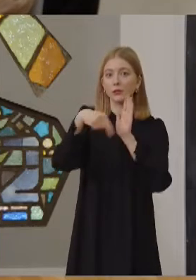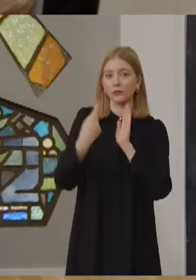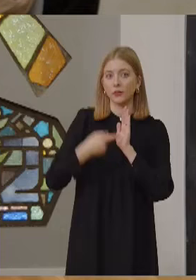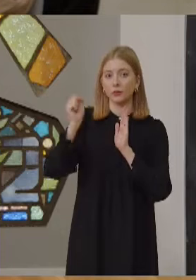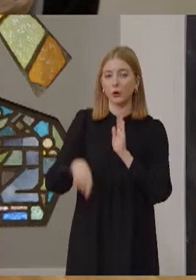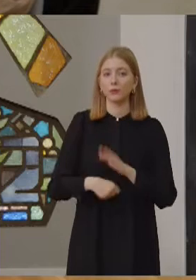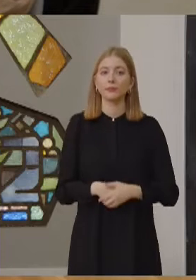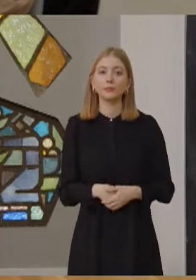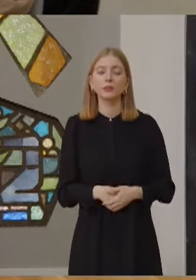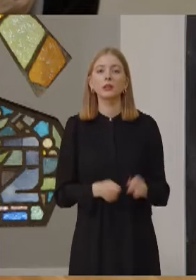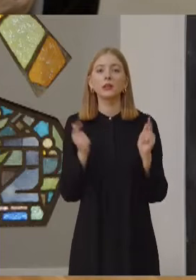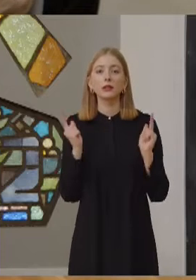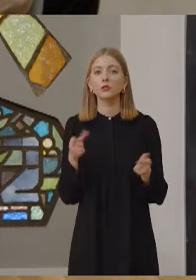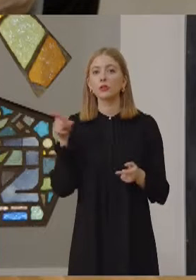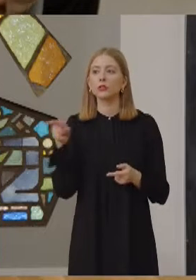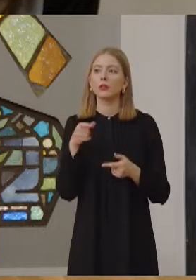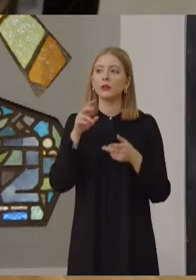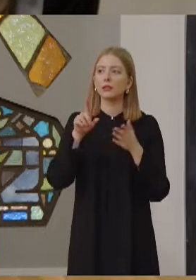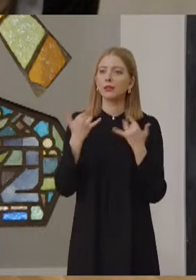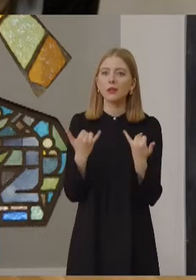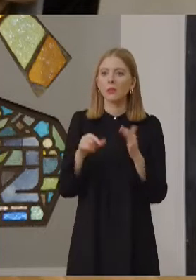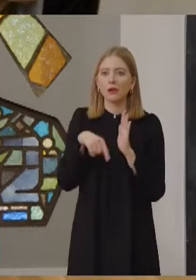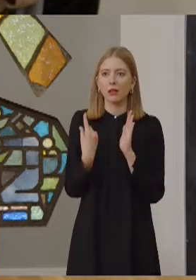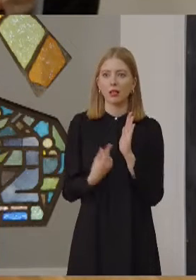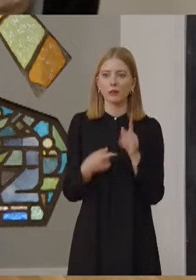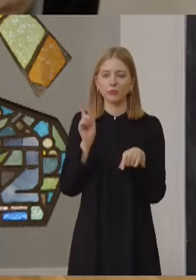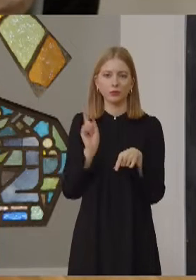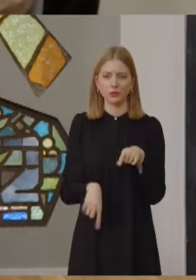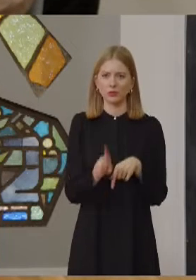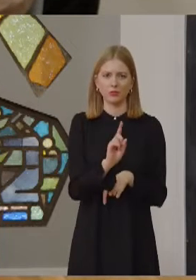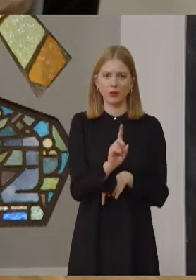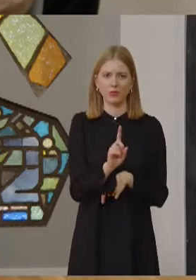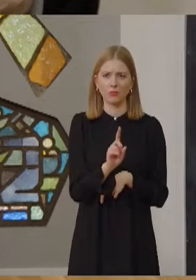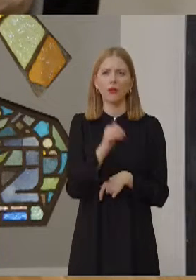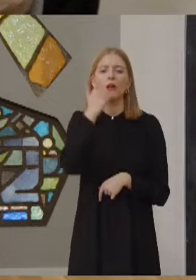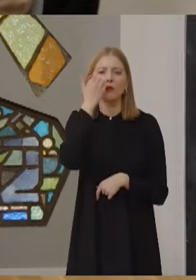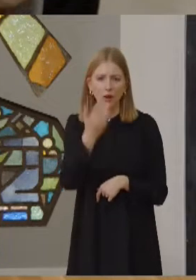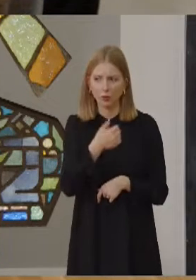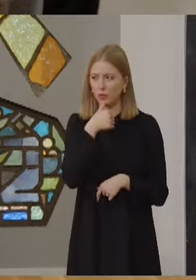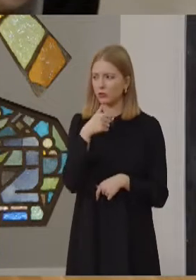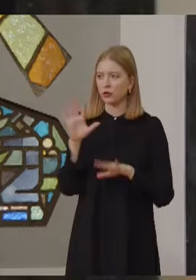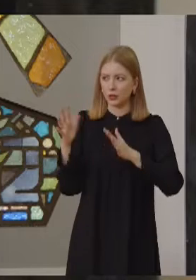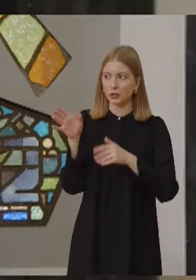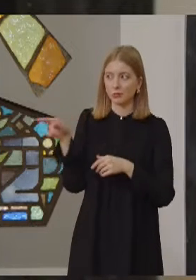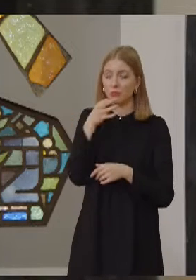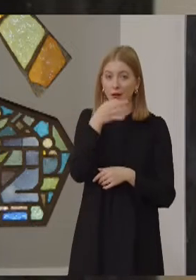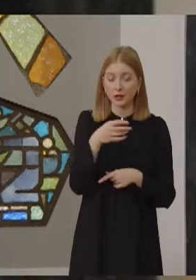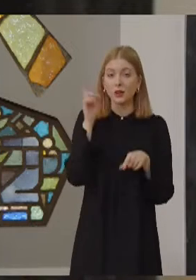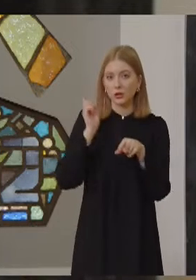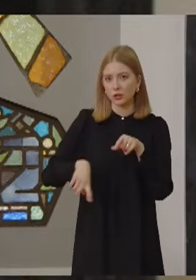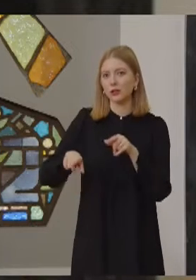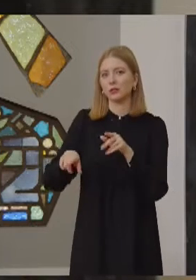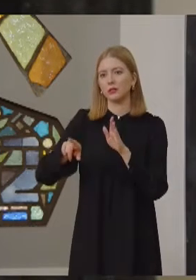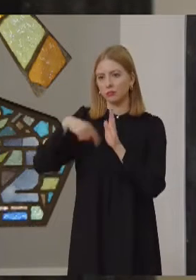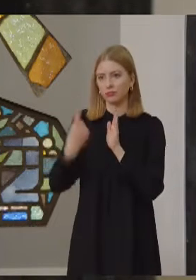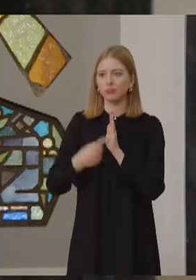hand. Our colleague will come up and bring you the microphone. So my suggestion is that you raise a question